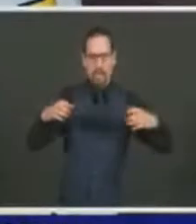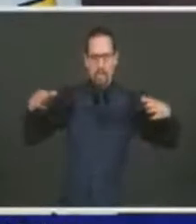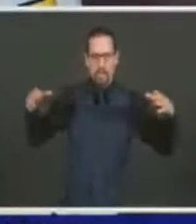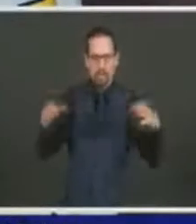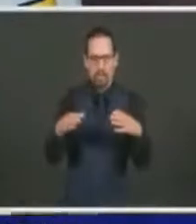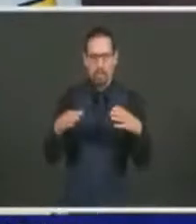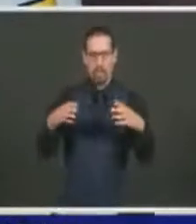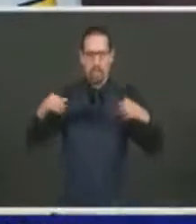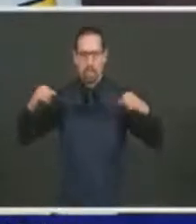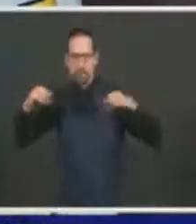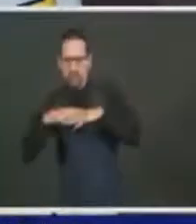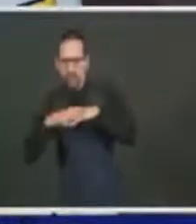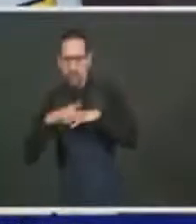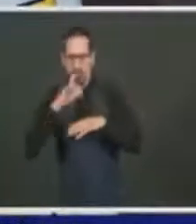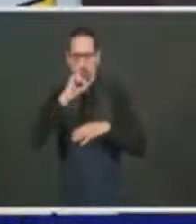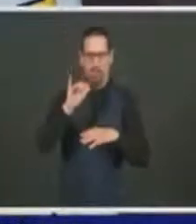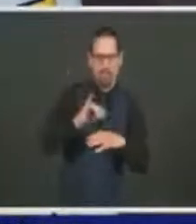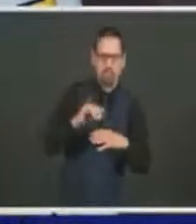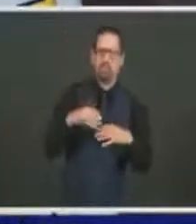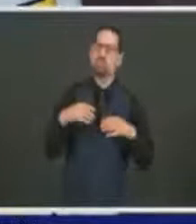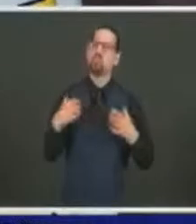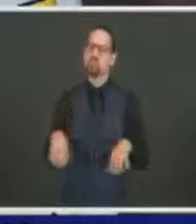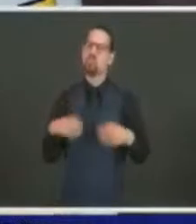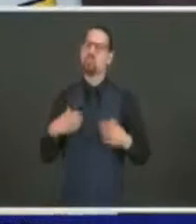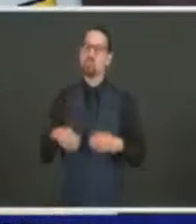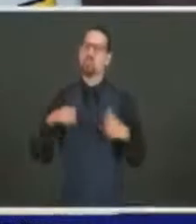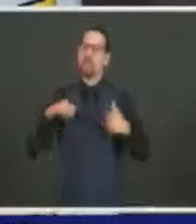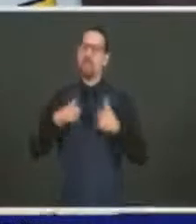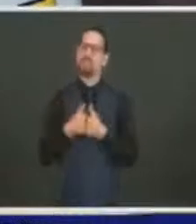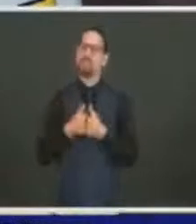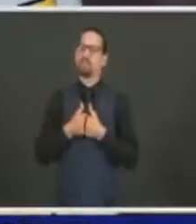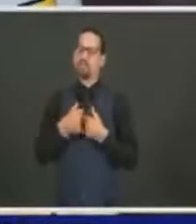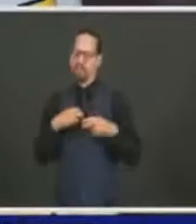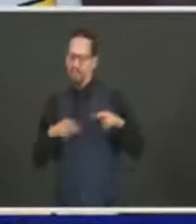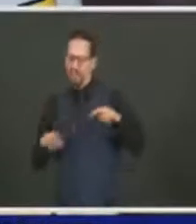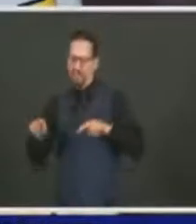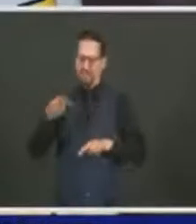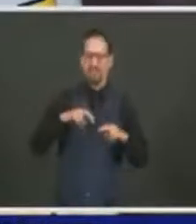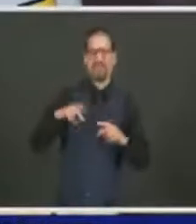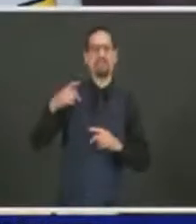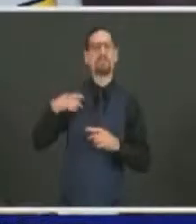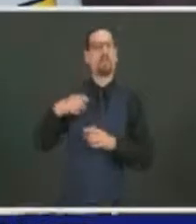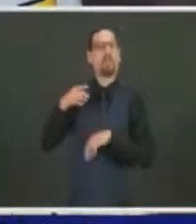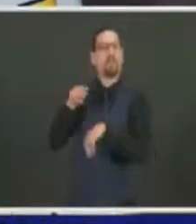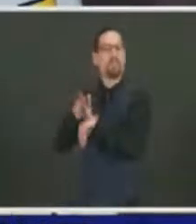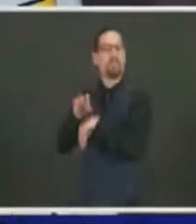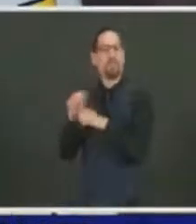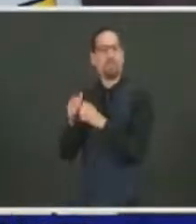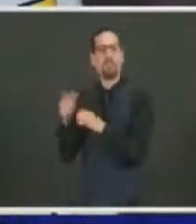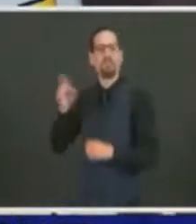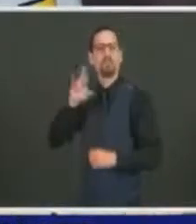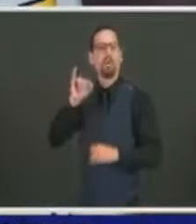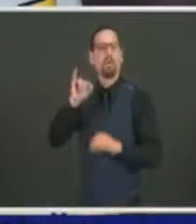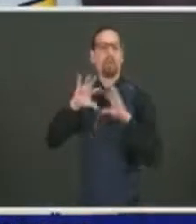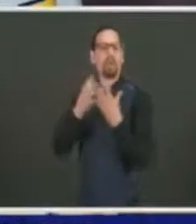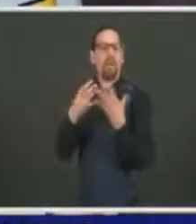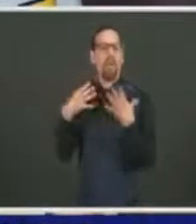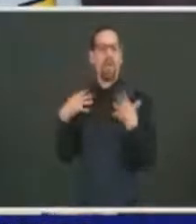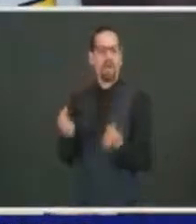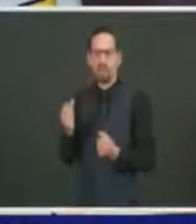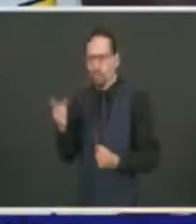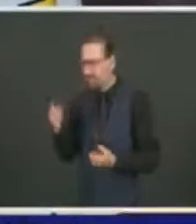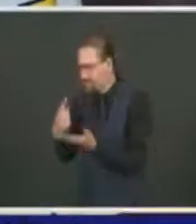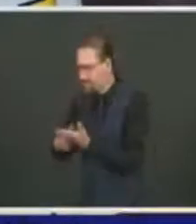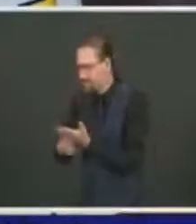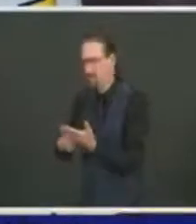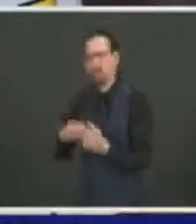our Department of Health leaders and our commerce leaders. This is a tough call. On the one hand, I have businesses that,